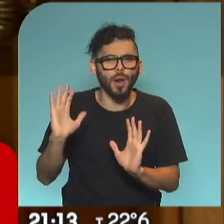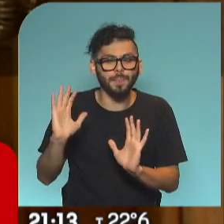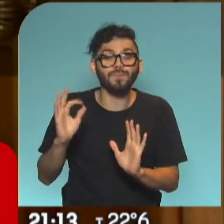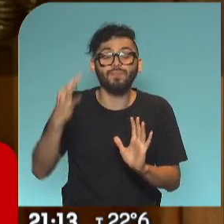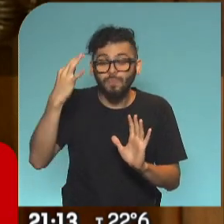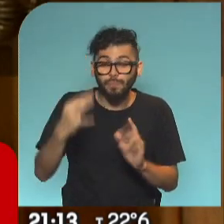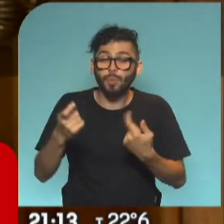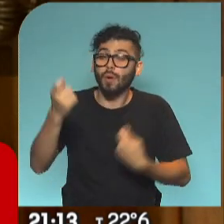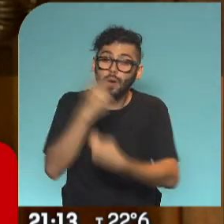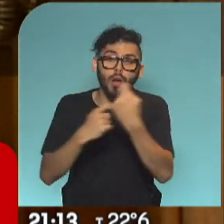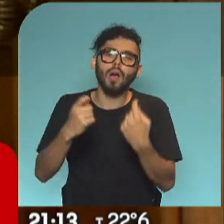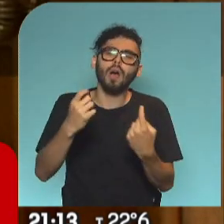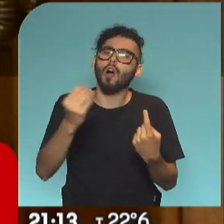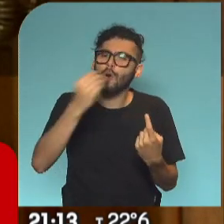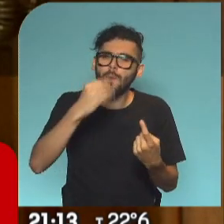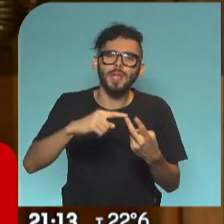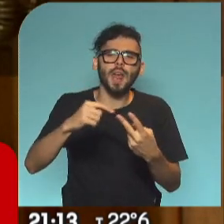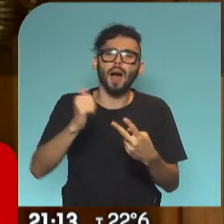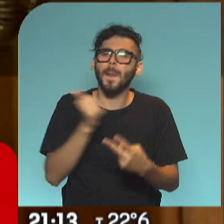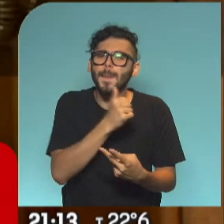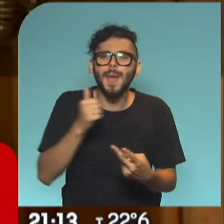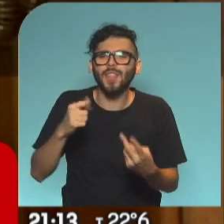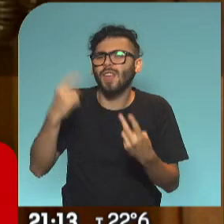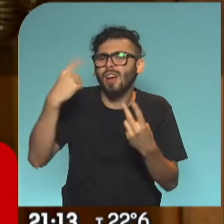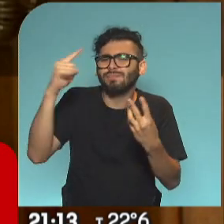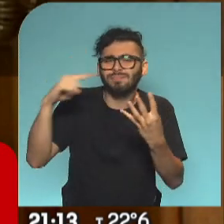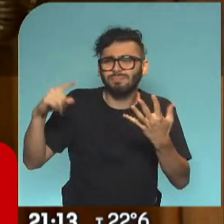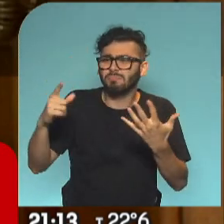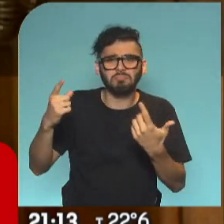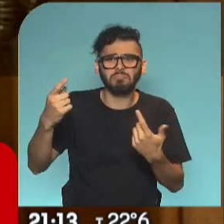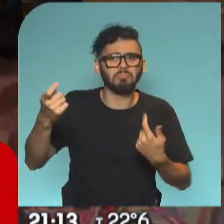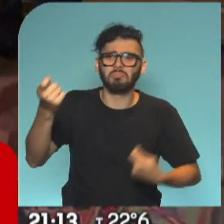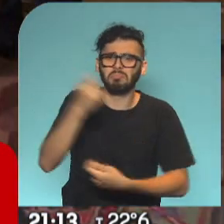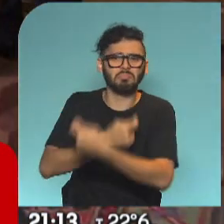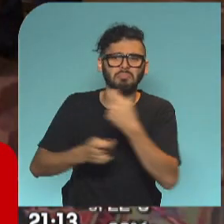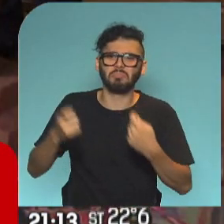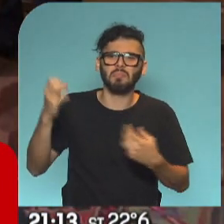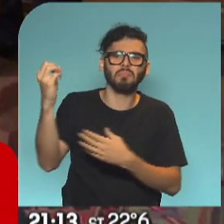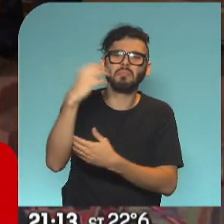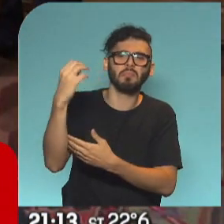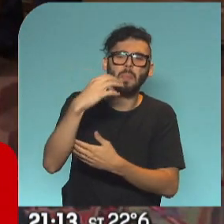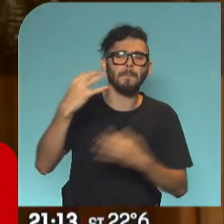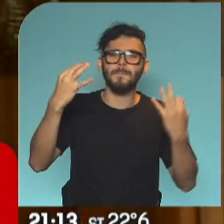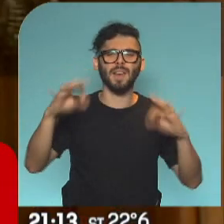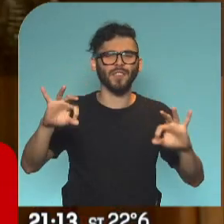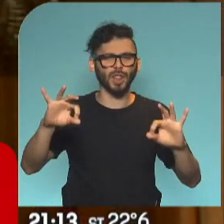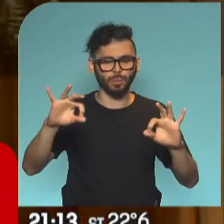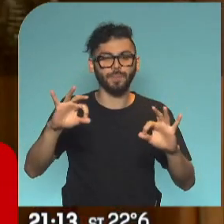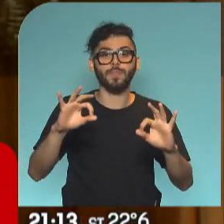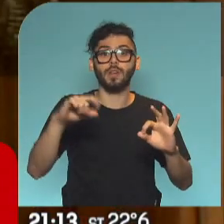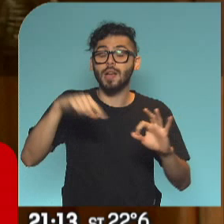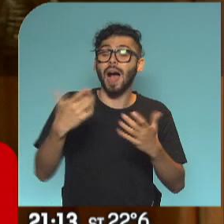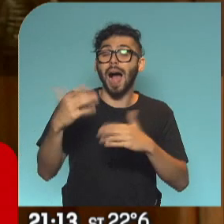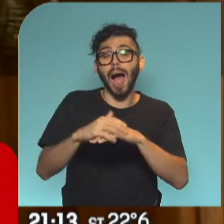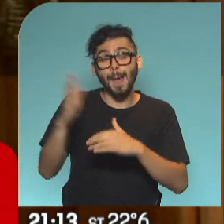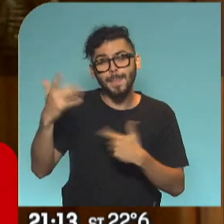majority of food, medicines and other supplies are coming and going as normal. And to our international friends and